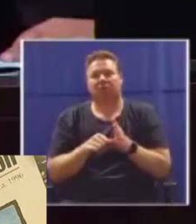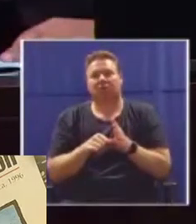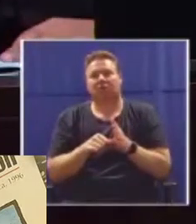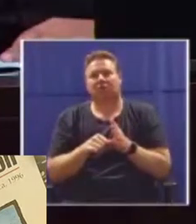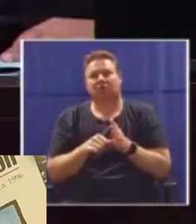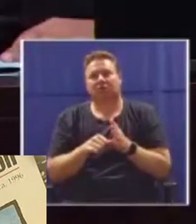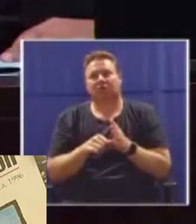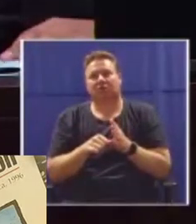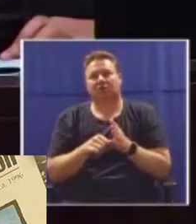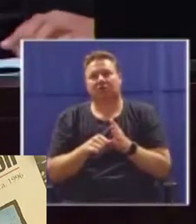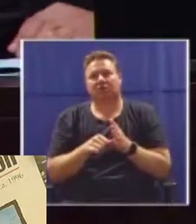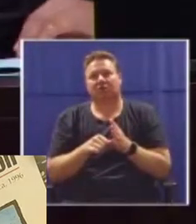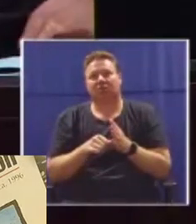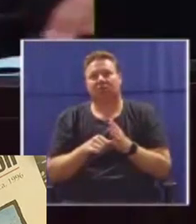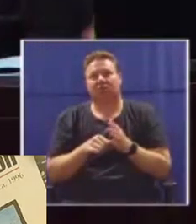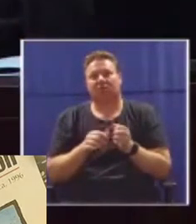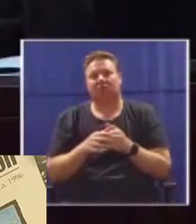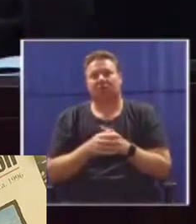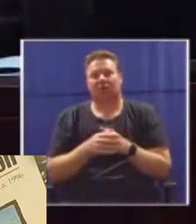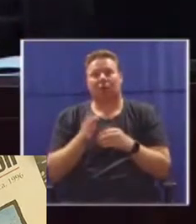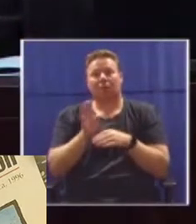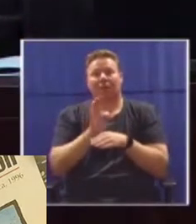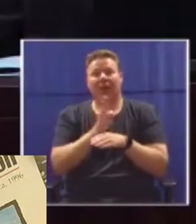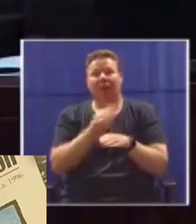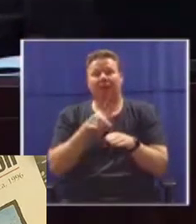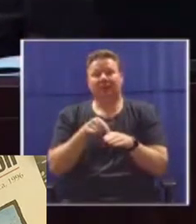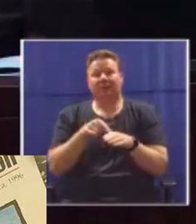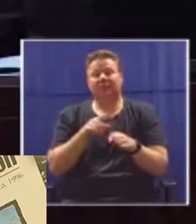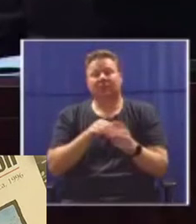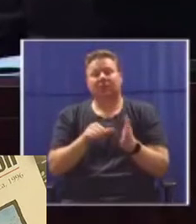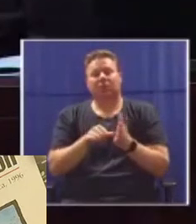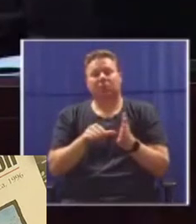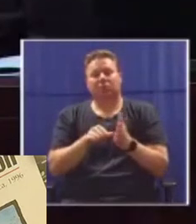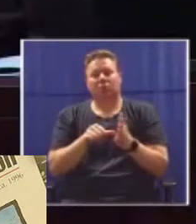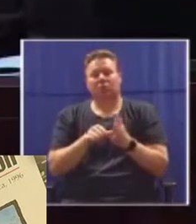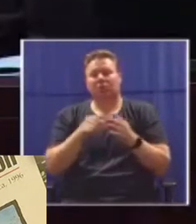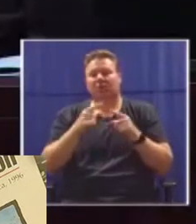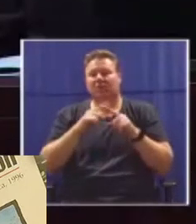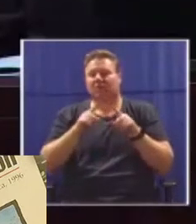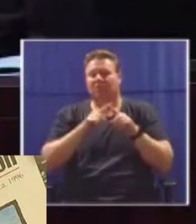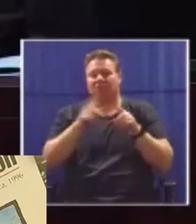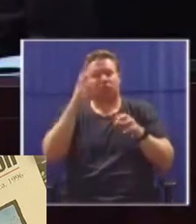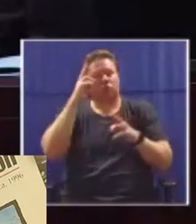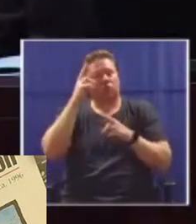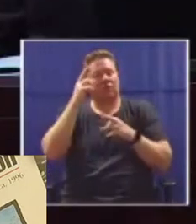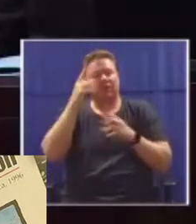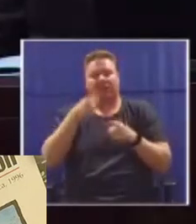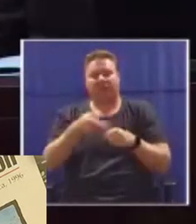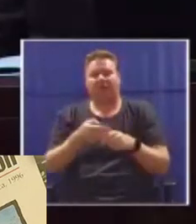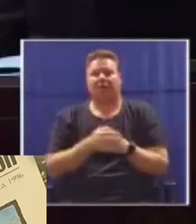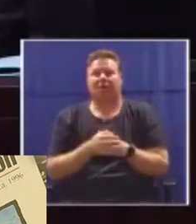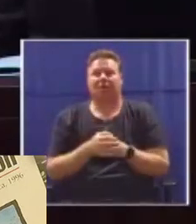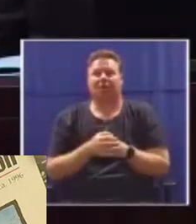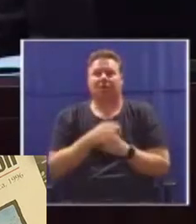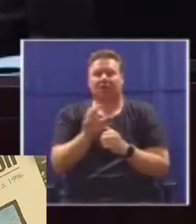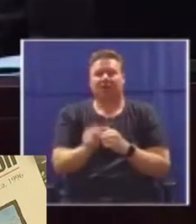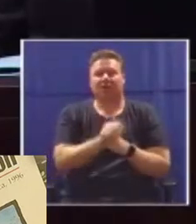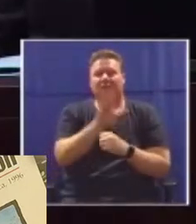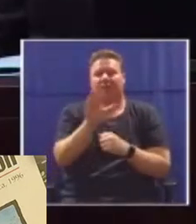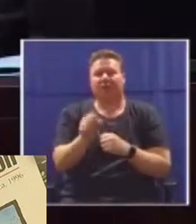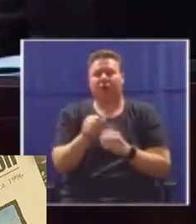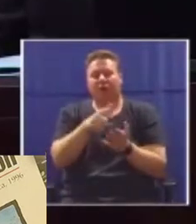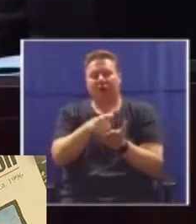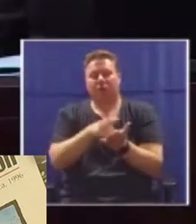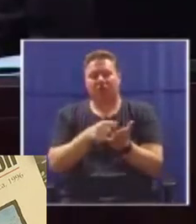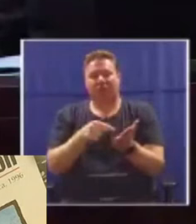pollution amendment bill. The bill is important for multiple reasons that South African's